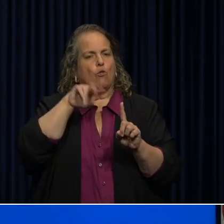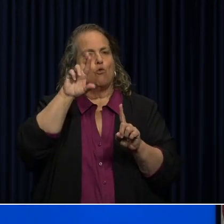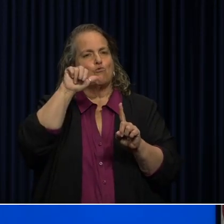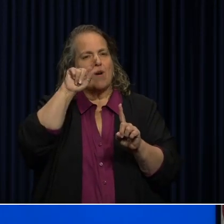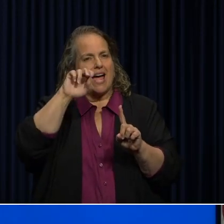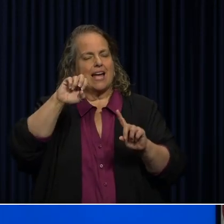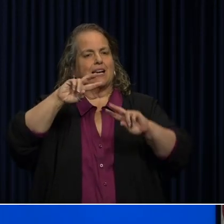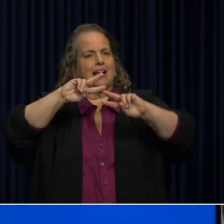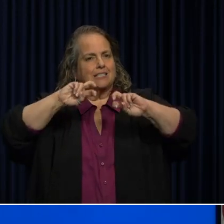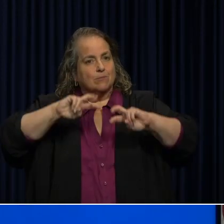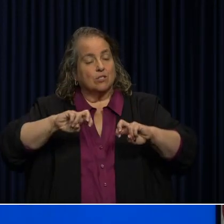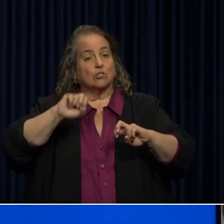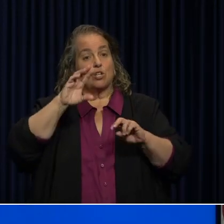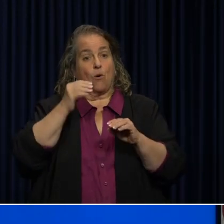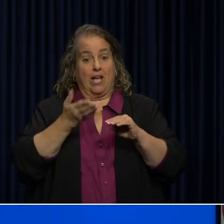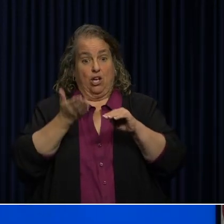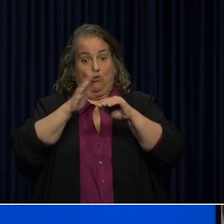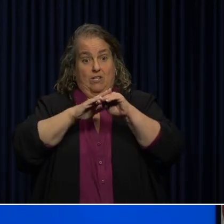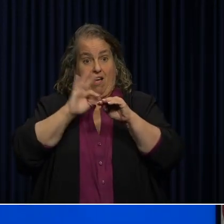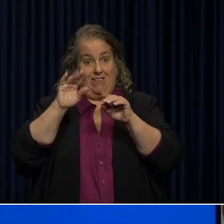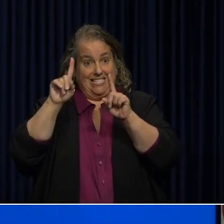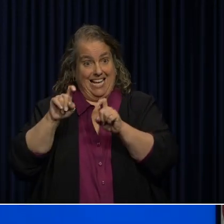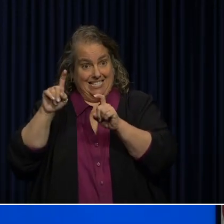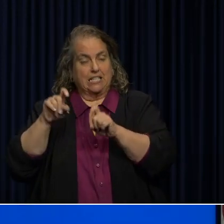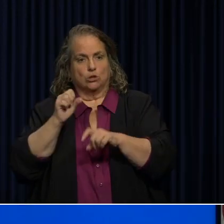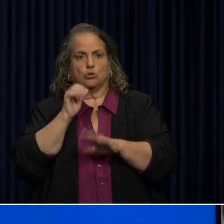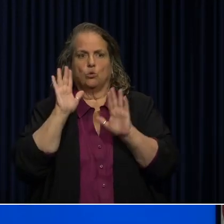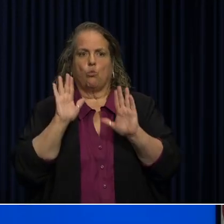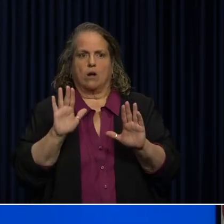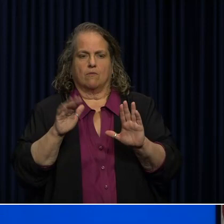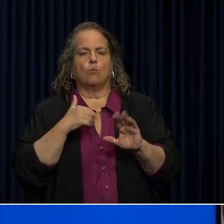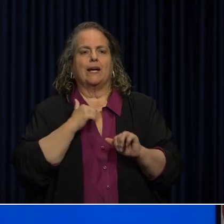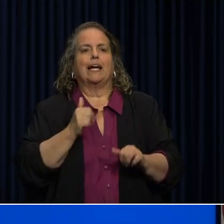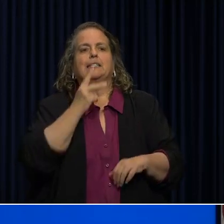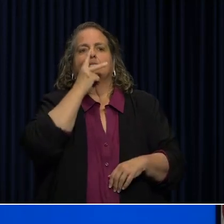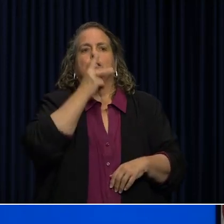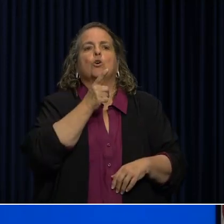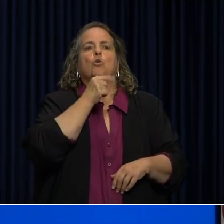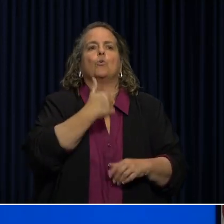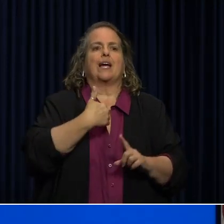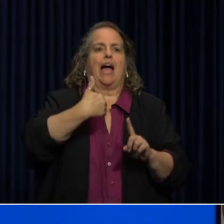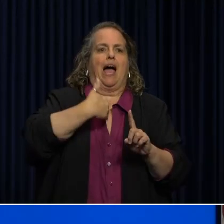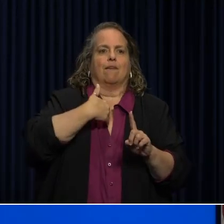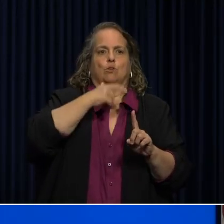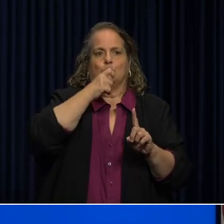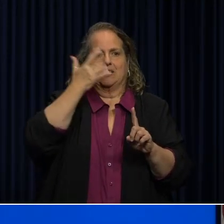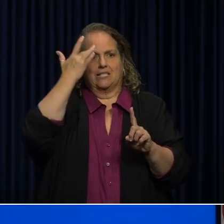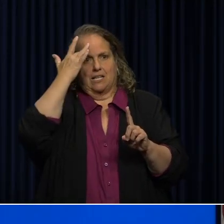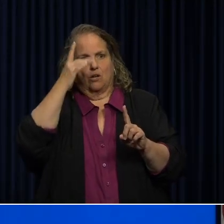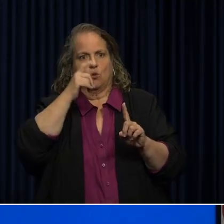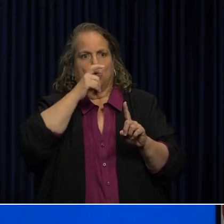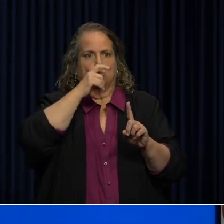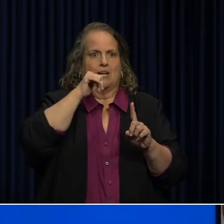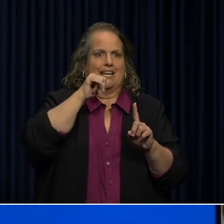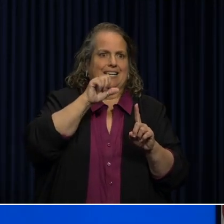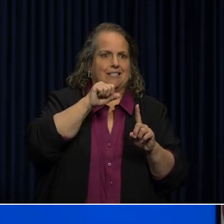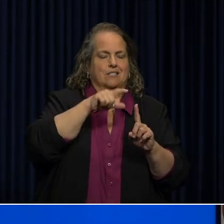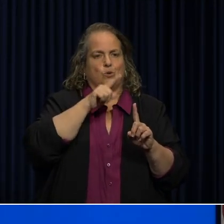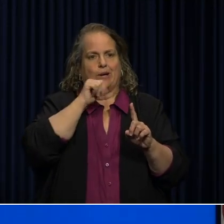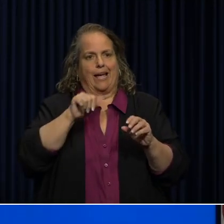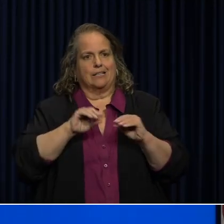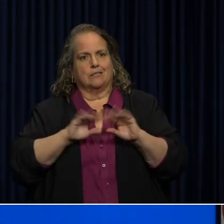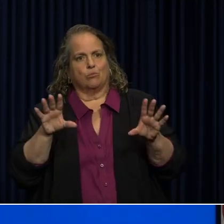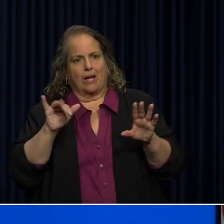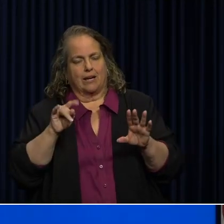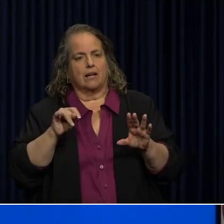So the increase in testing capacity is a good thing. Every day that we increase our testing capacity more and we can sustain it